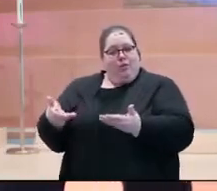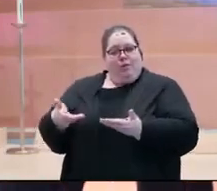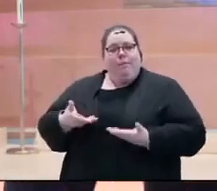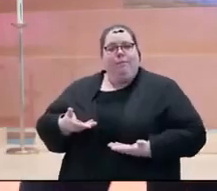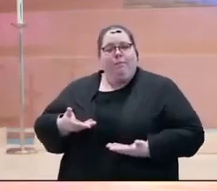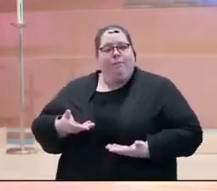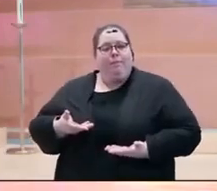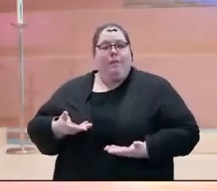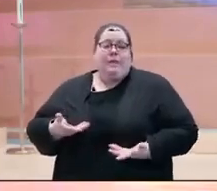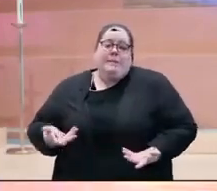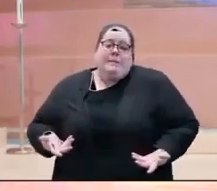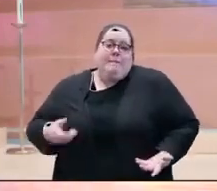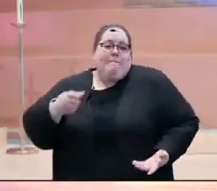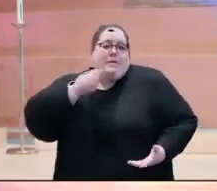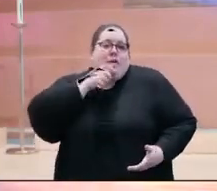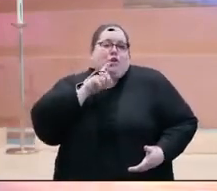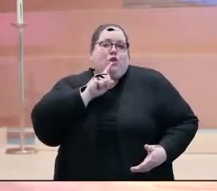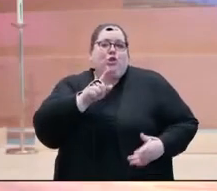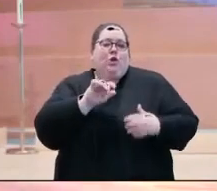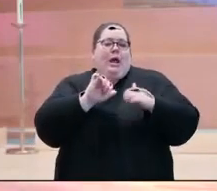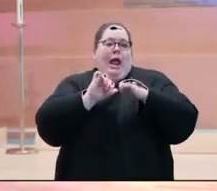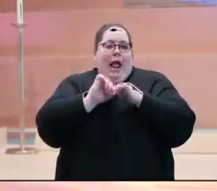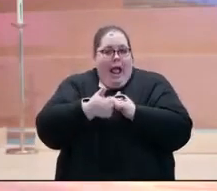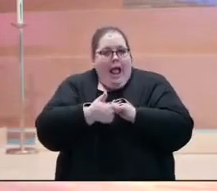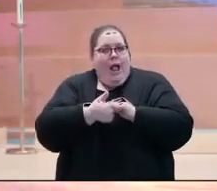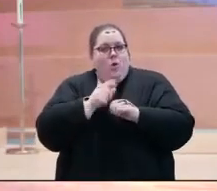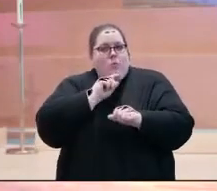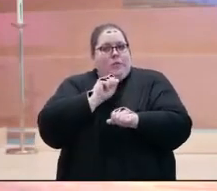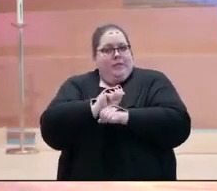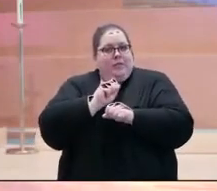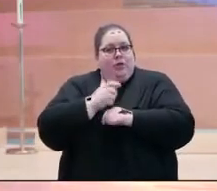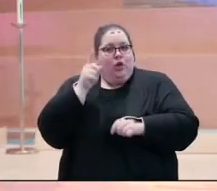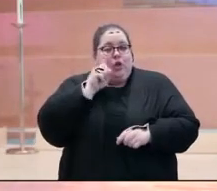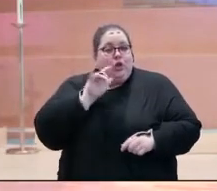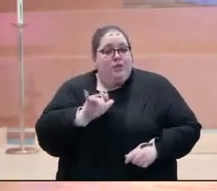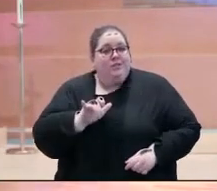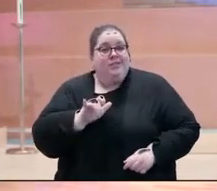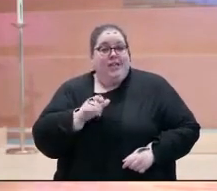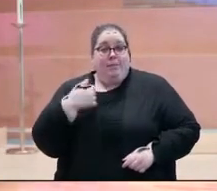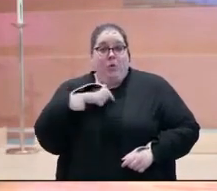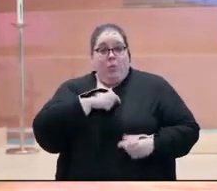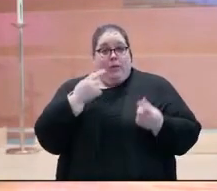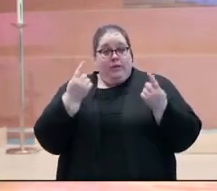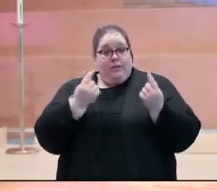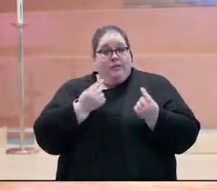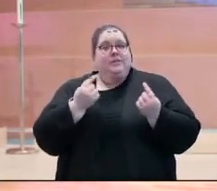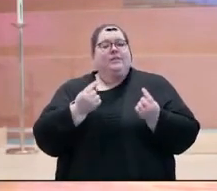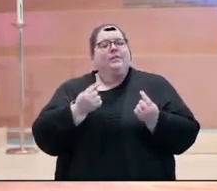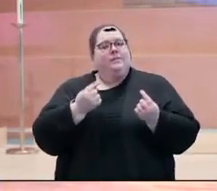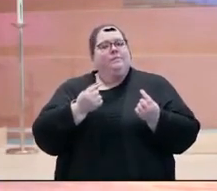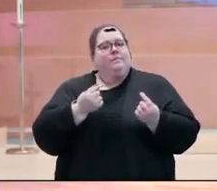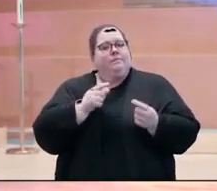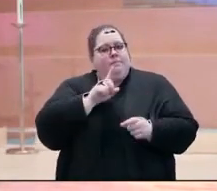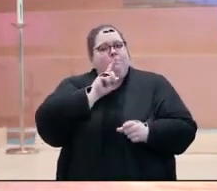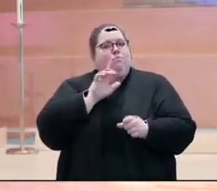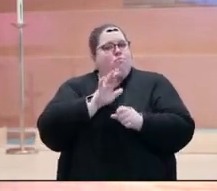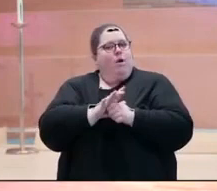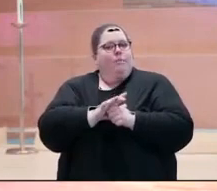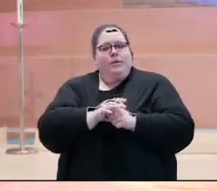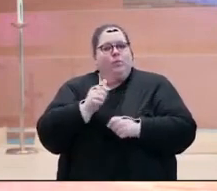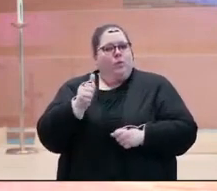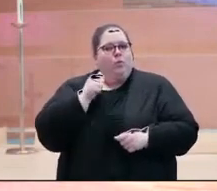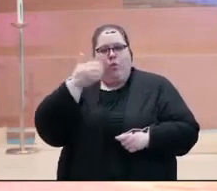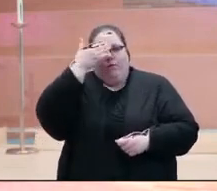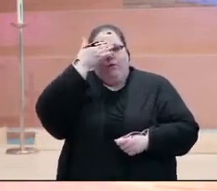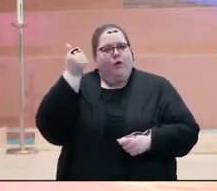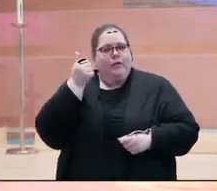would happen. I don't know how they would go for us. But if we did this, one thing I can guarantee, we will not be forgetting to show